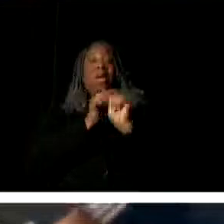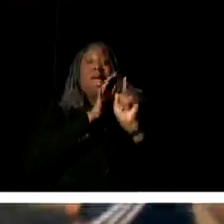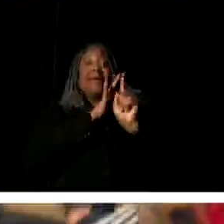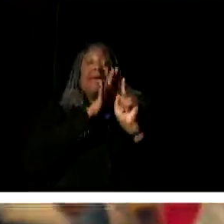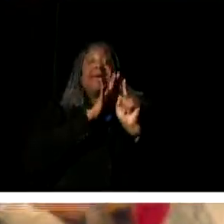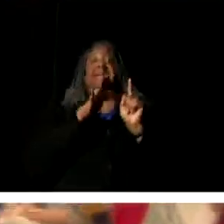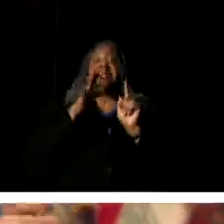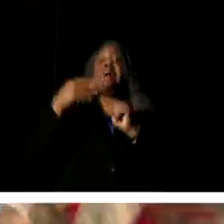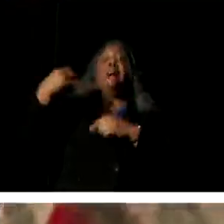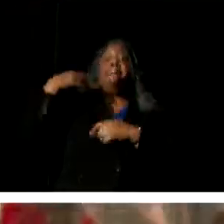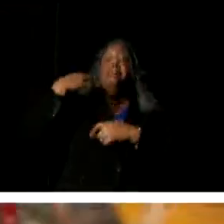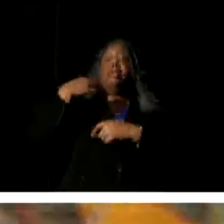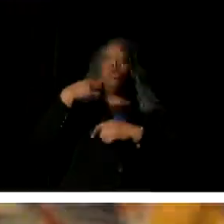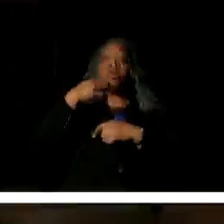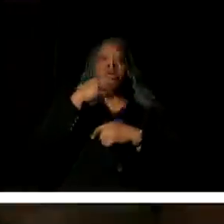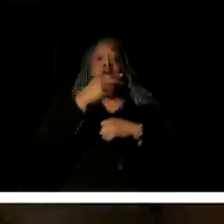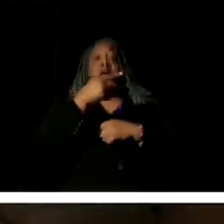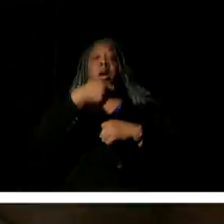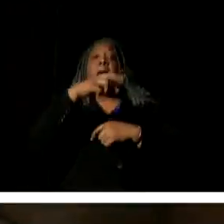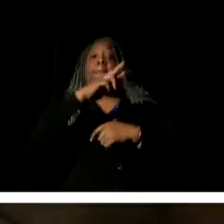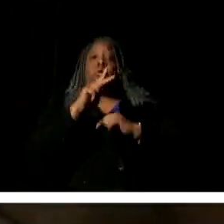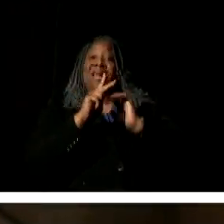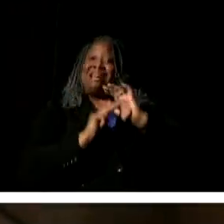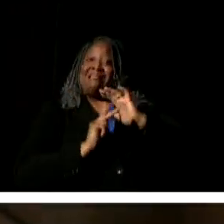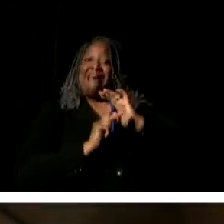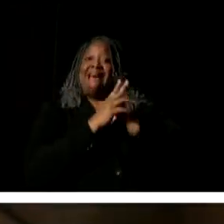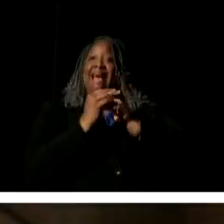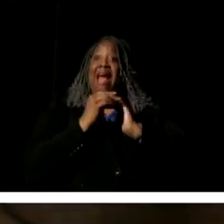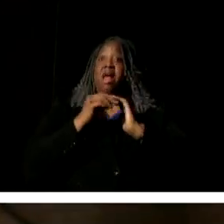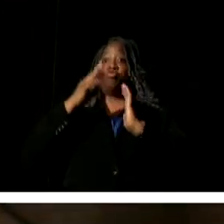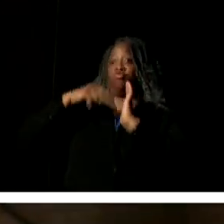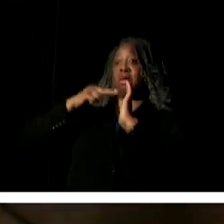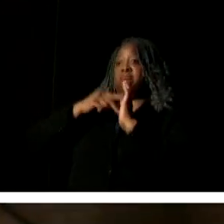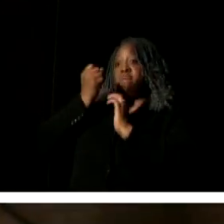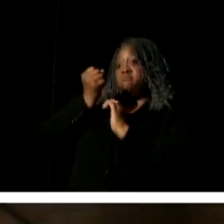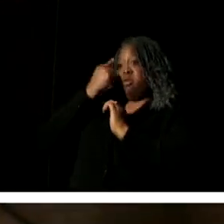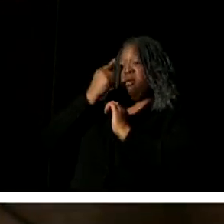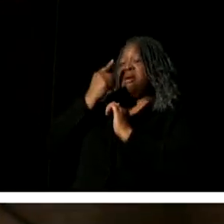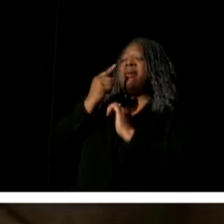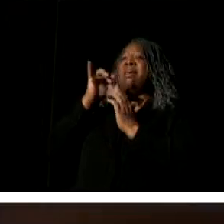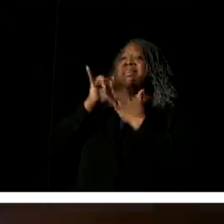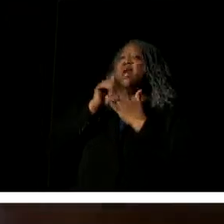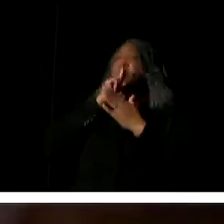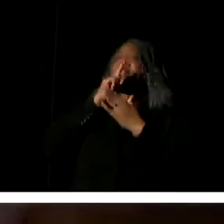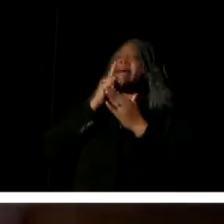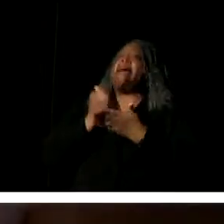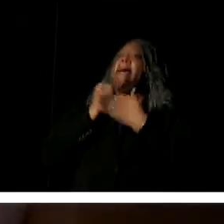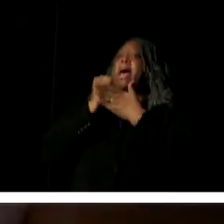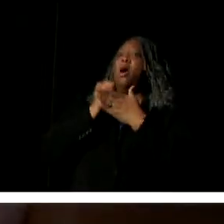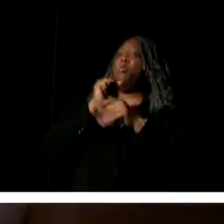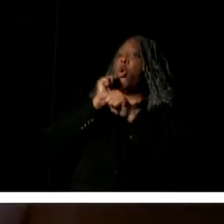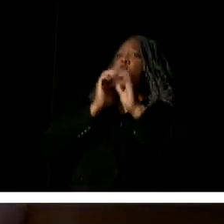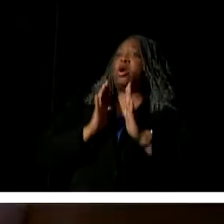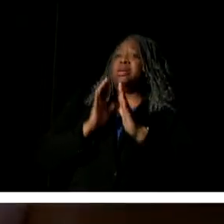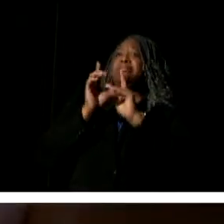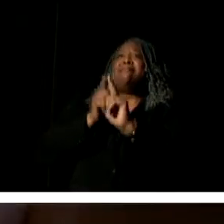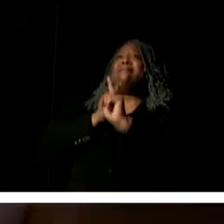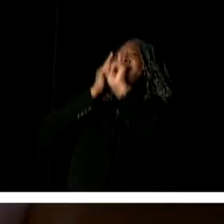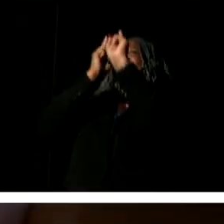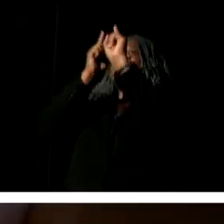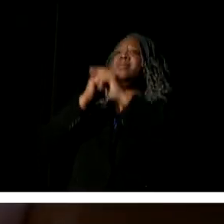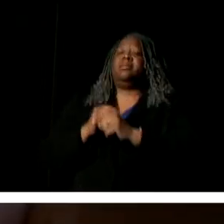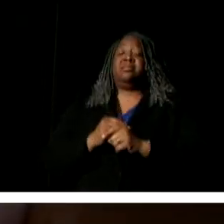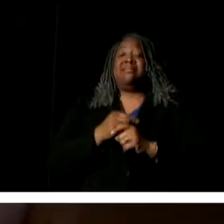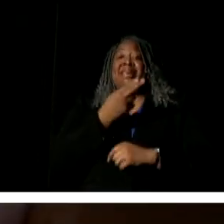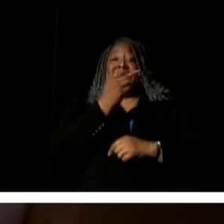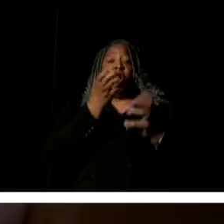administration's emphasis on pre-K and literacy, our educational outcomes are poised to reach new heights. Mayor Scott places a priority on making